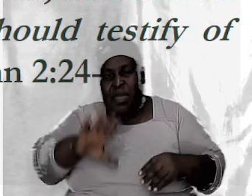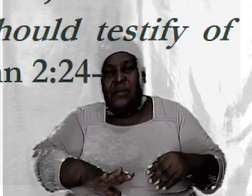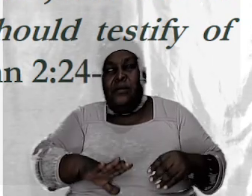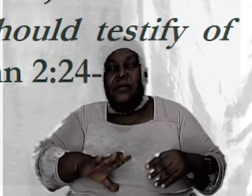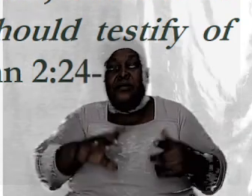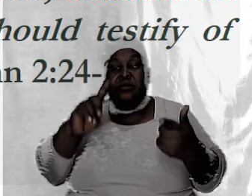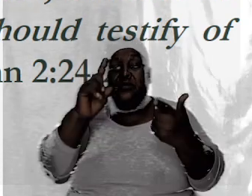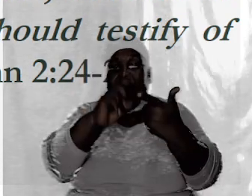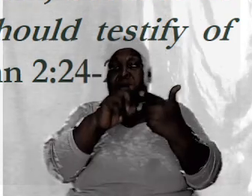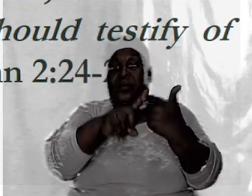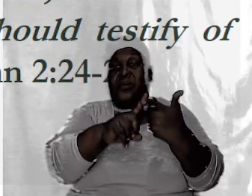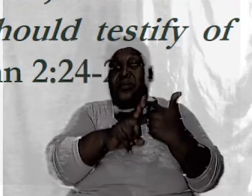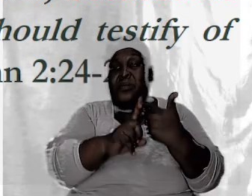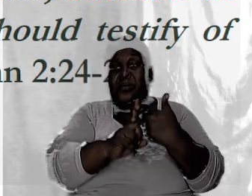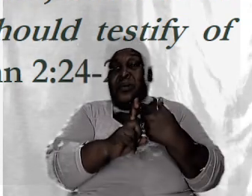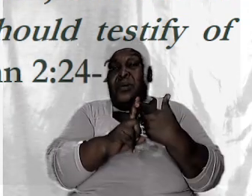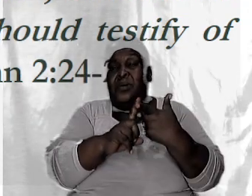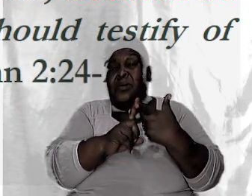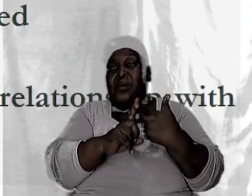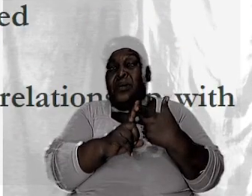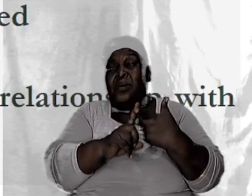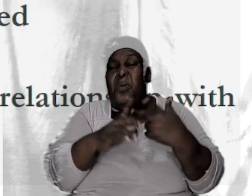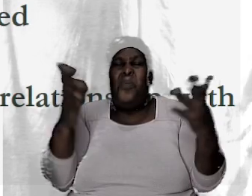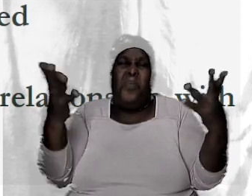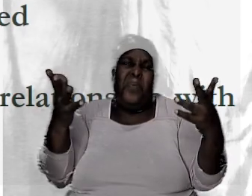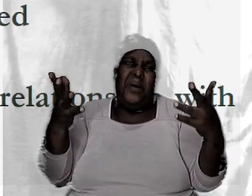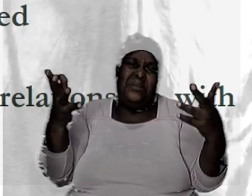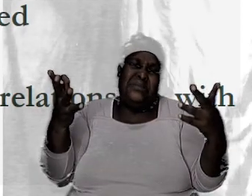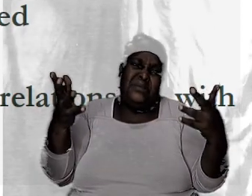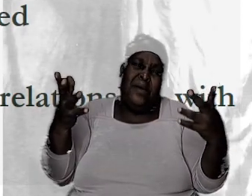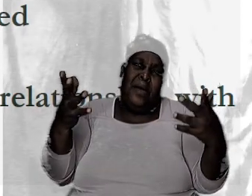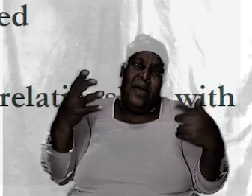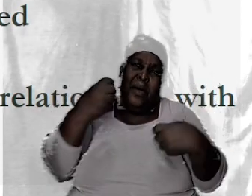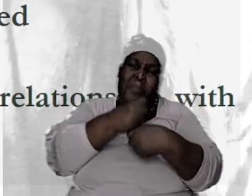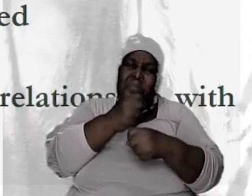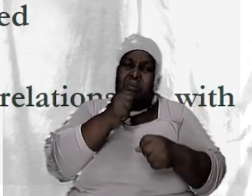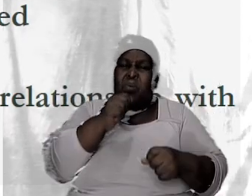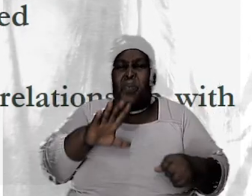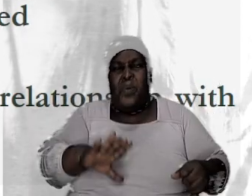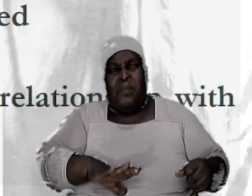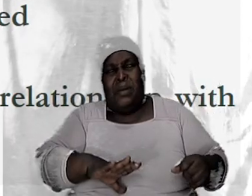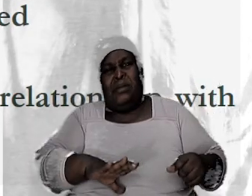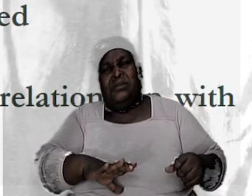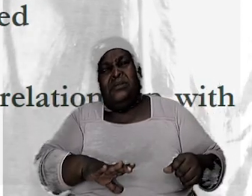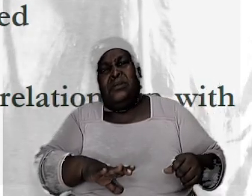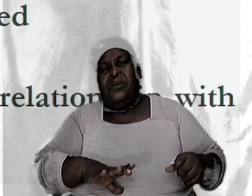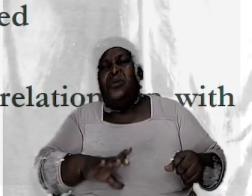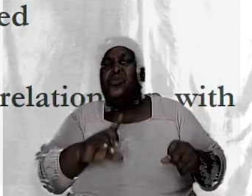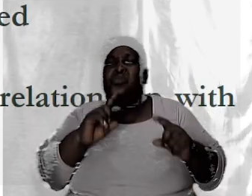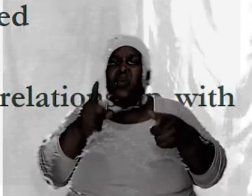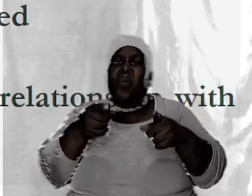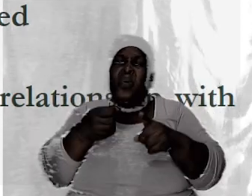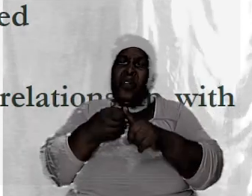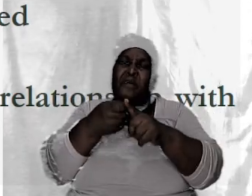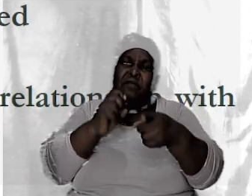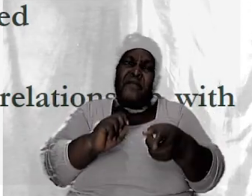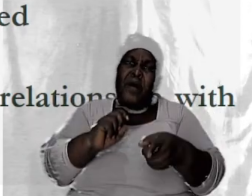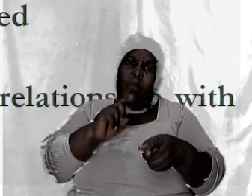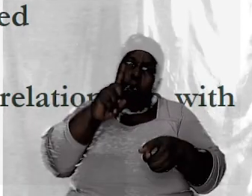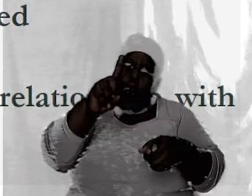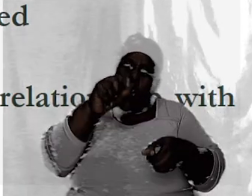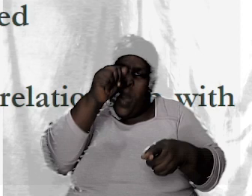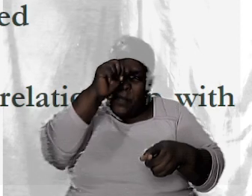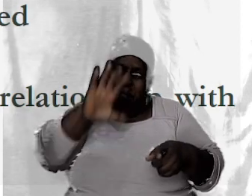is, what would have caused a woman to go from one